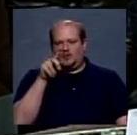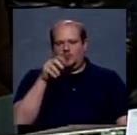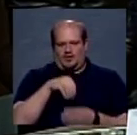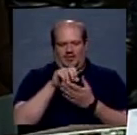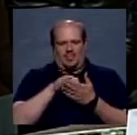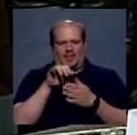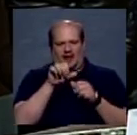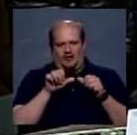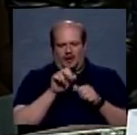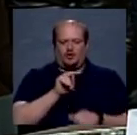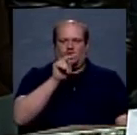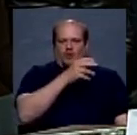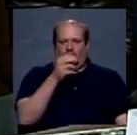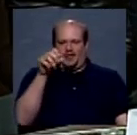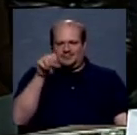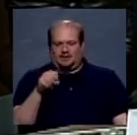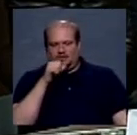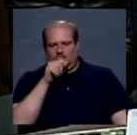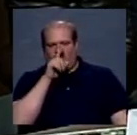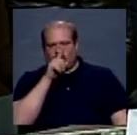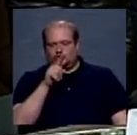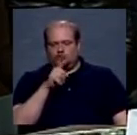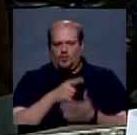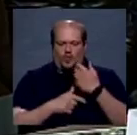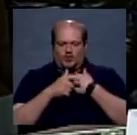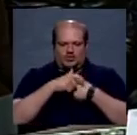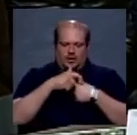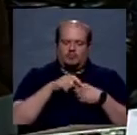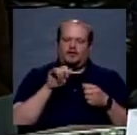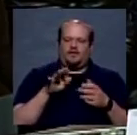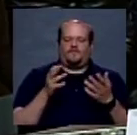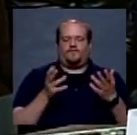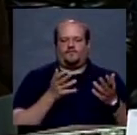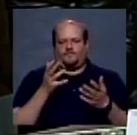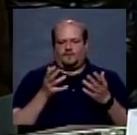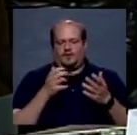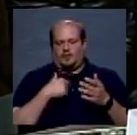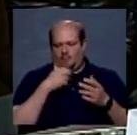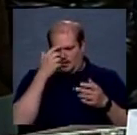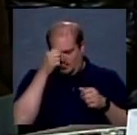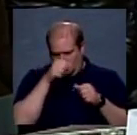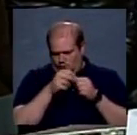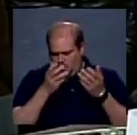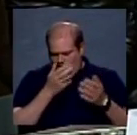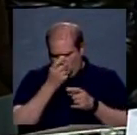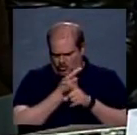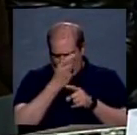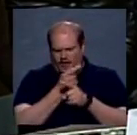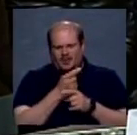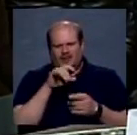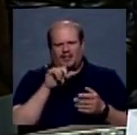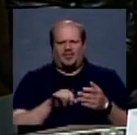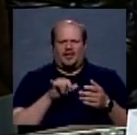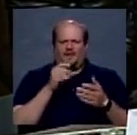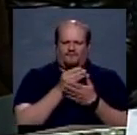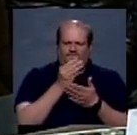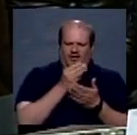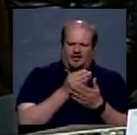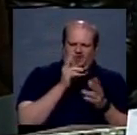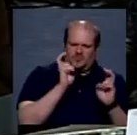and south. And I'm not sure at the time whether or not, if my memory serves me correctly, whether or not funding